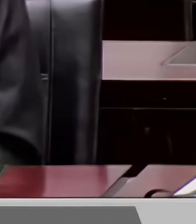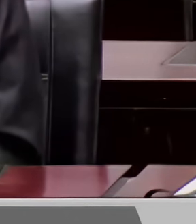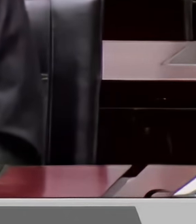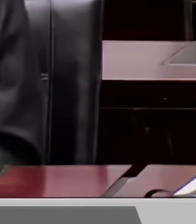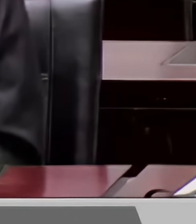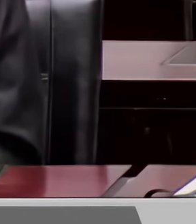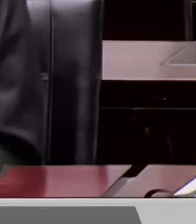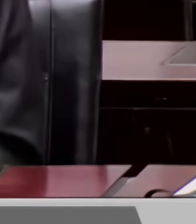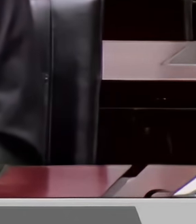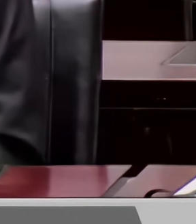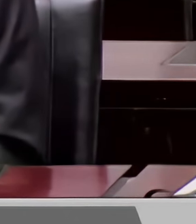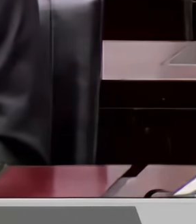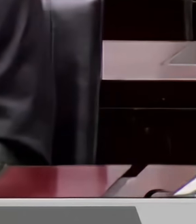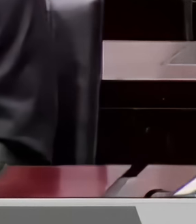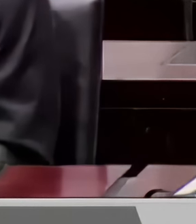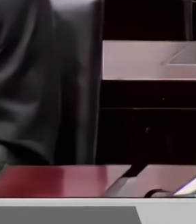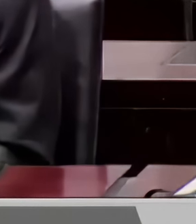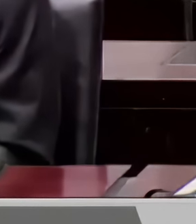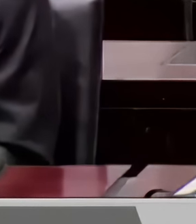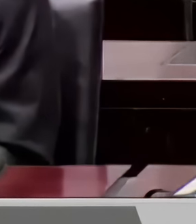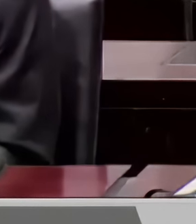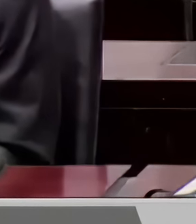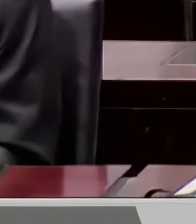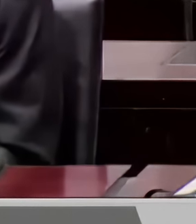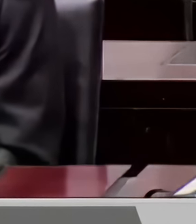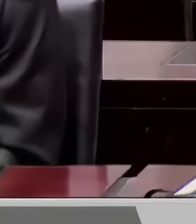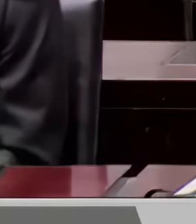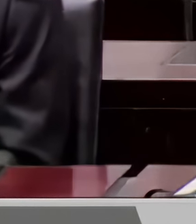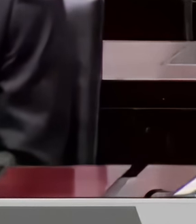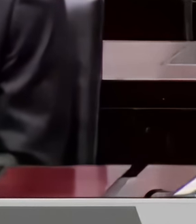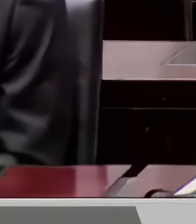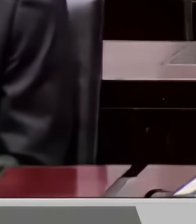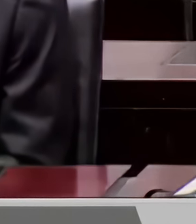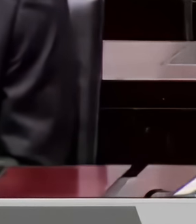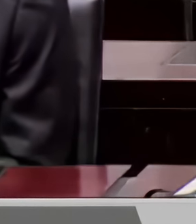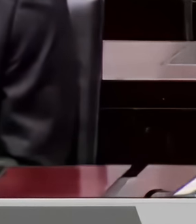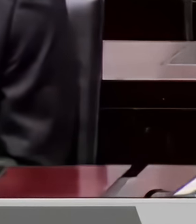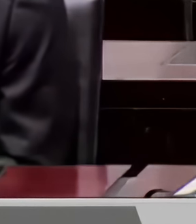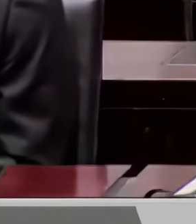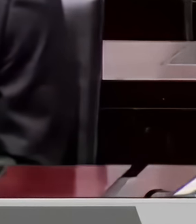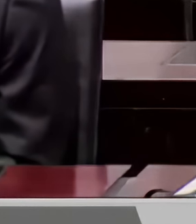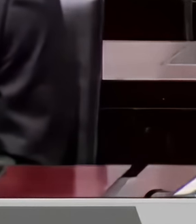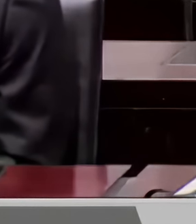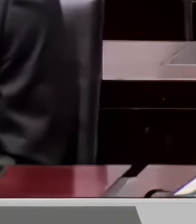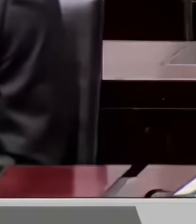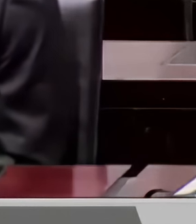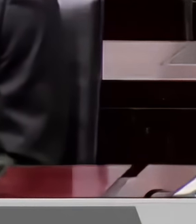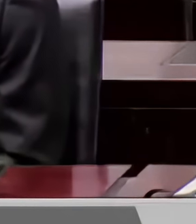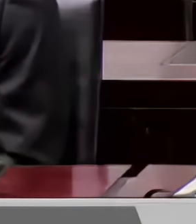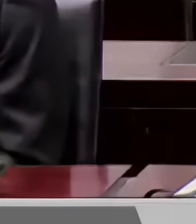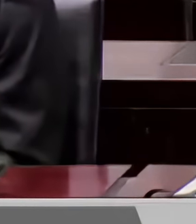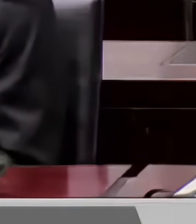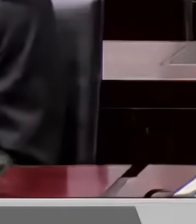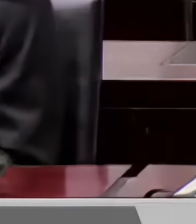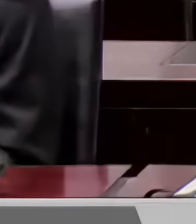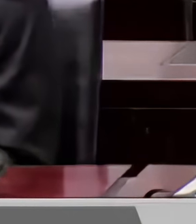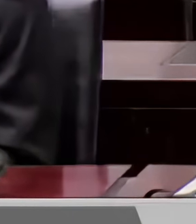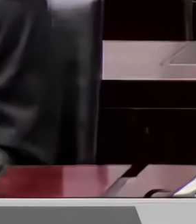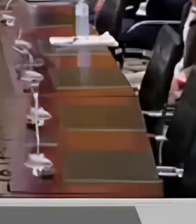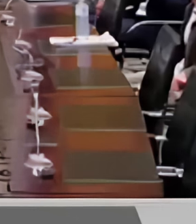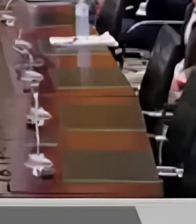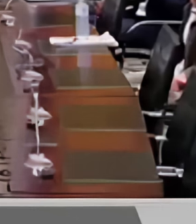So she's at the center. She made sure that this committee becomes useless by refusing to attach